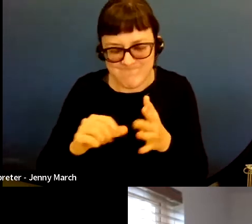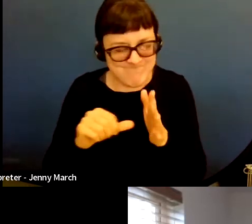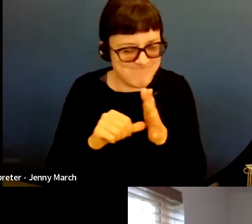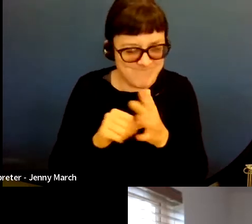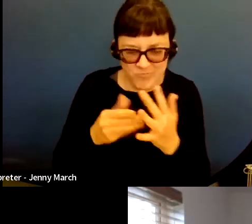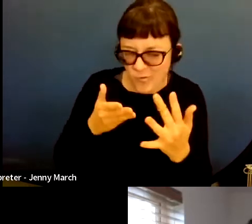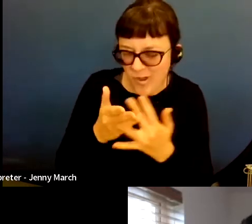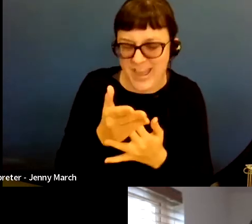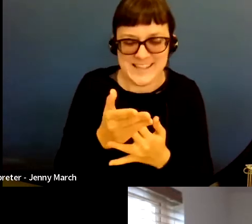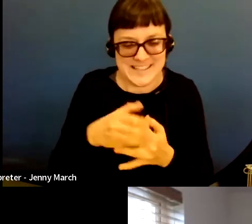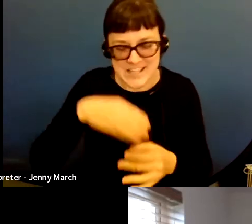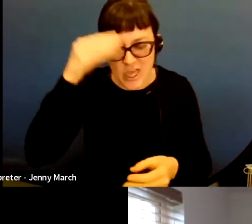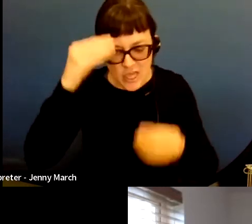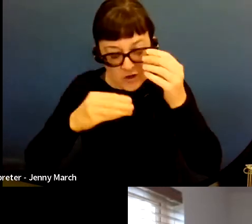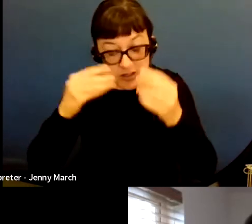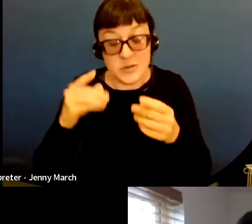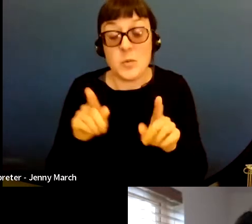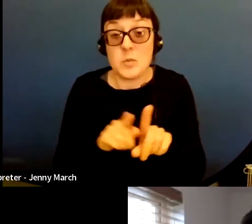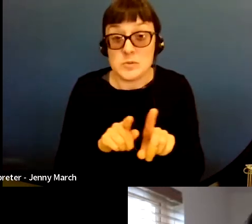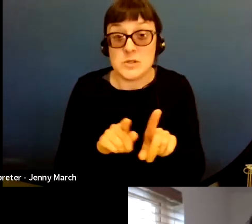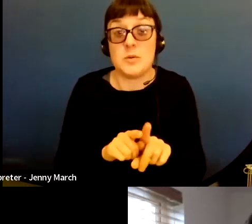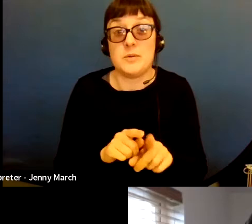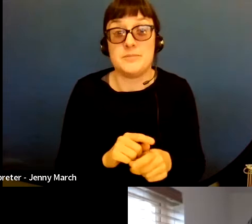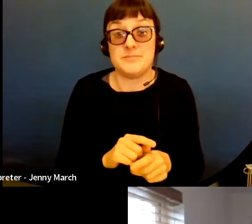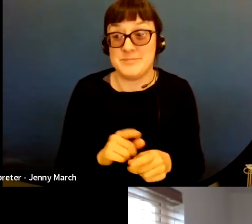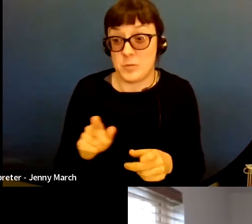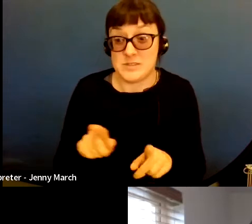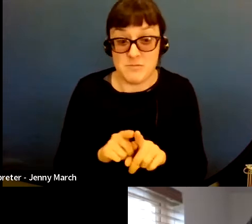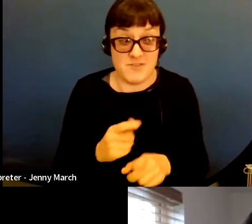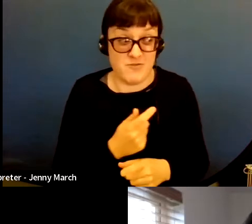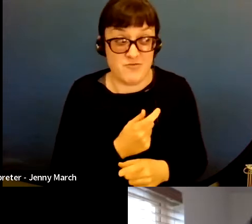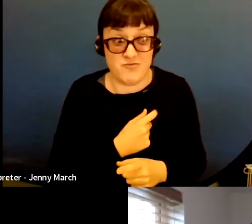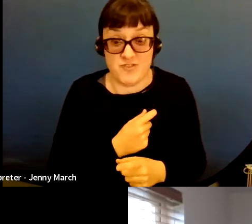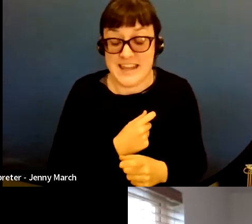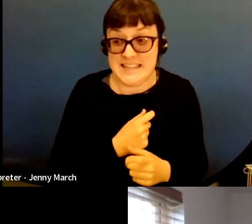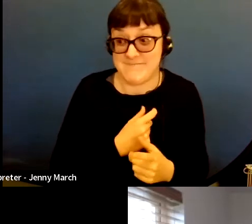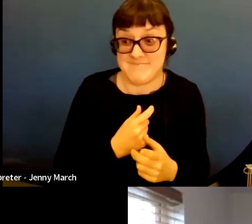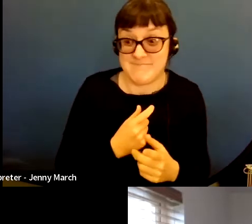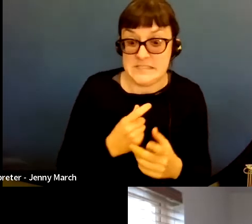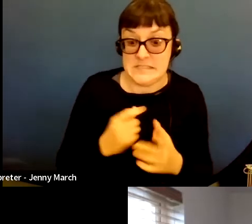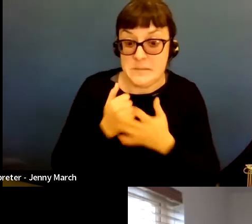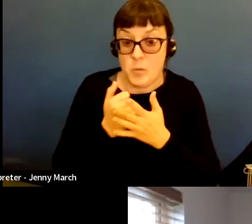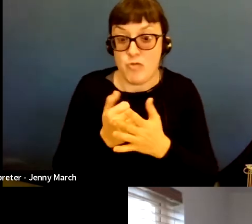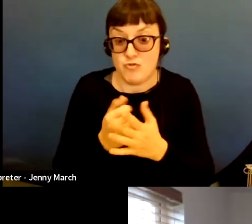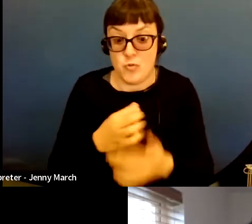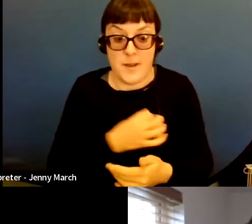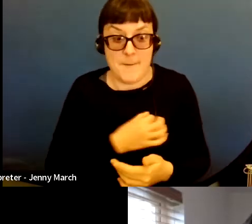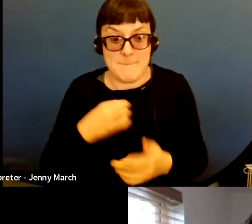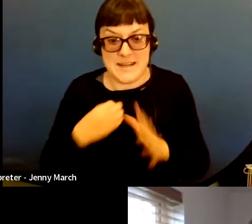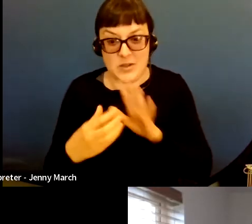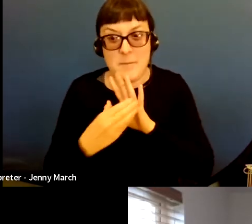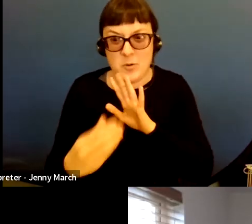and most importantly, and this is the most important piece, that are afraid to be supported by a traditional medical model, as it highlights them as